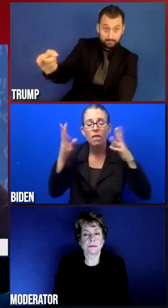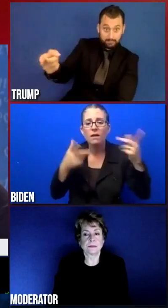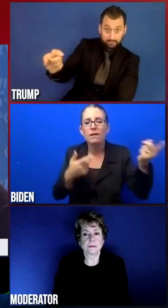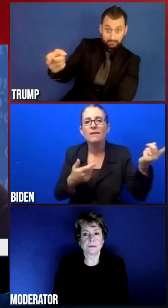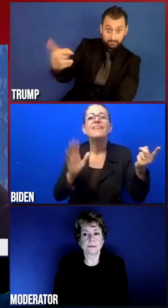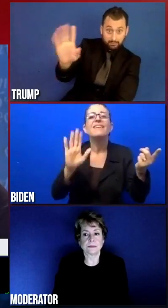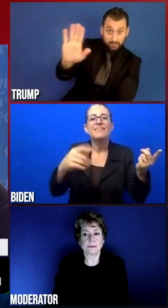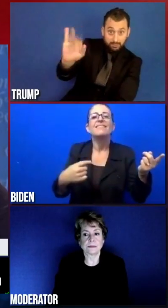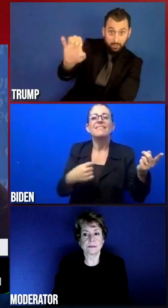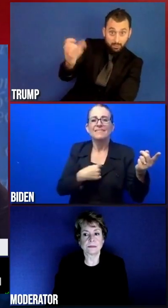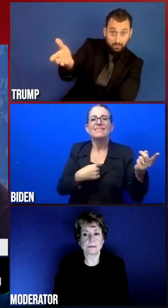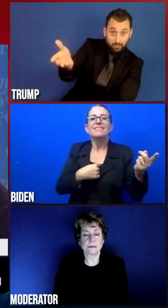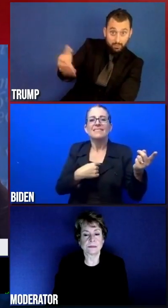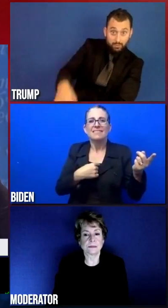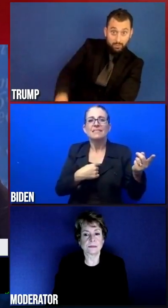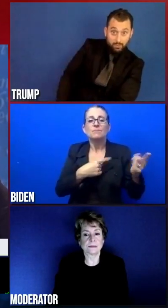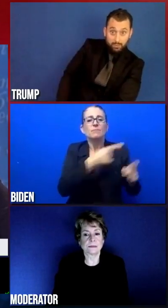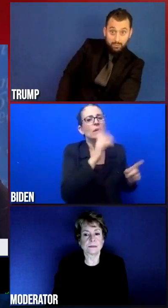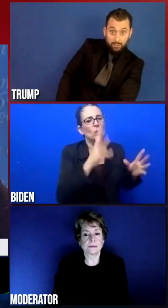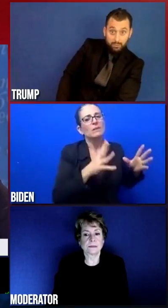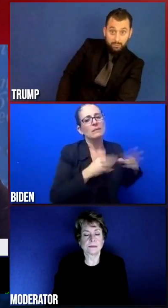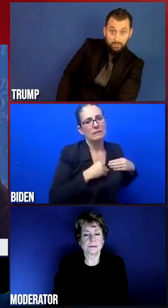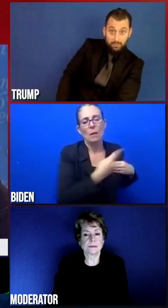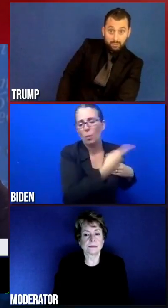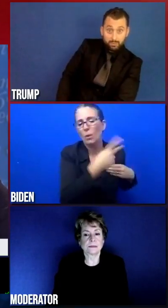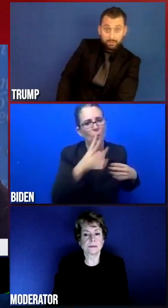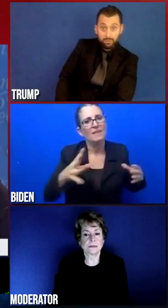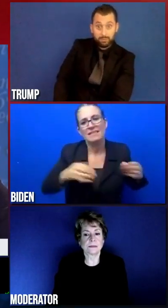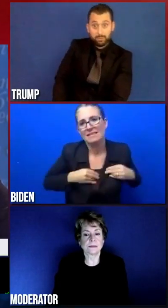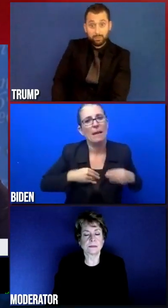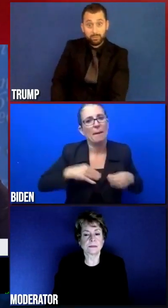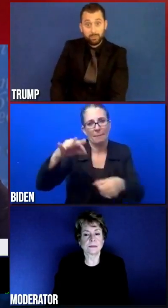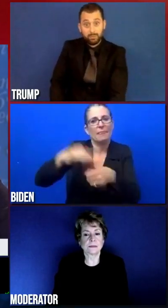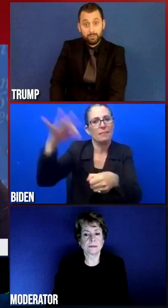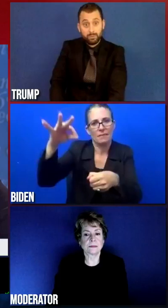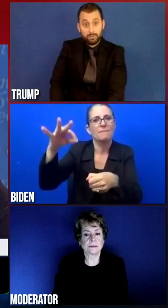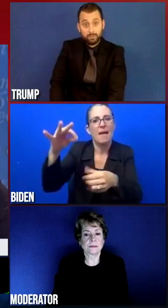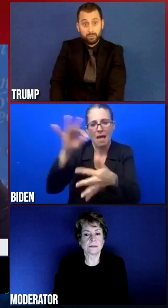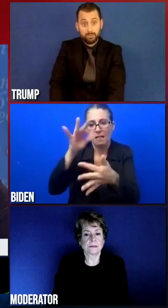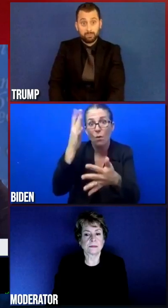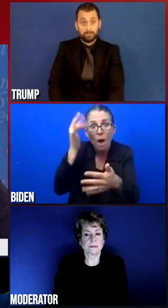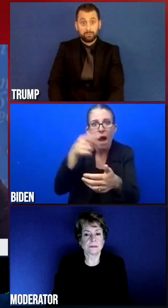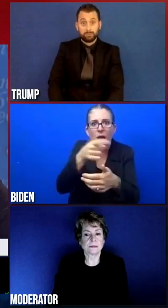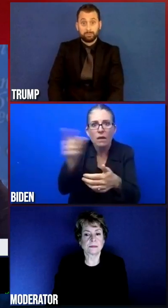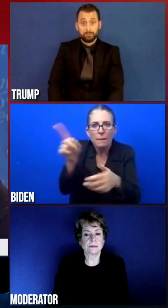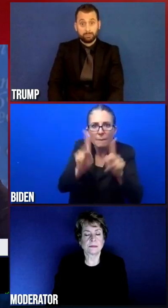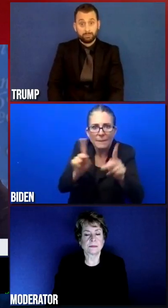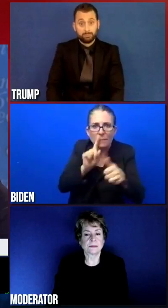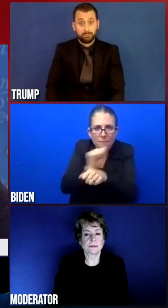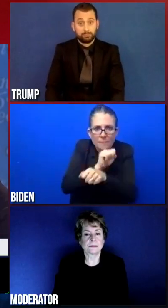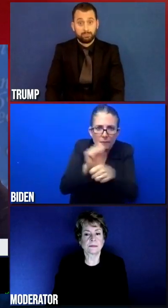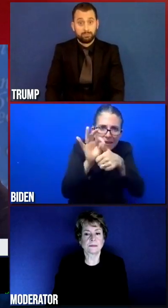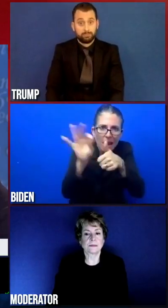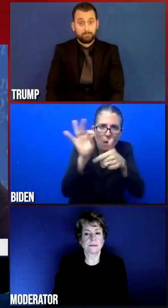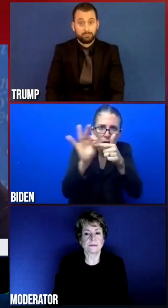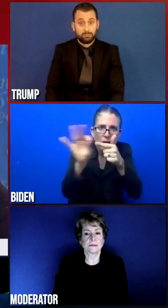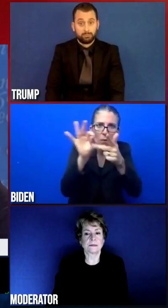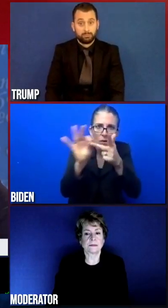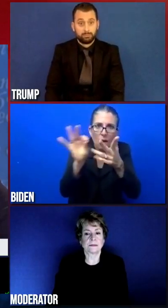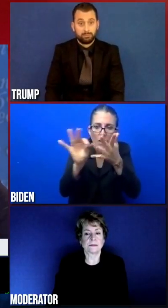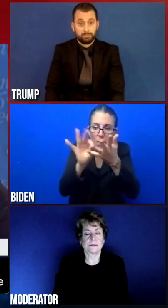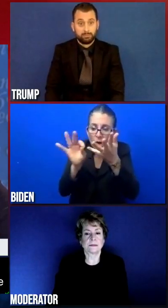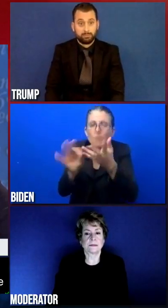Because once the winner is declared, after all the ballots are counted, all the votes are counted, that'll be the end of it. That'll be the end